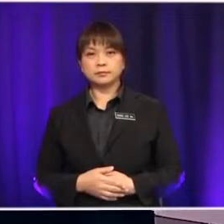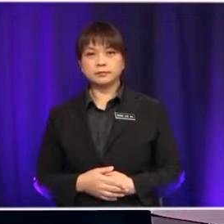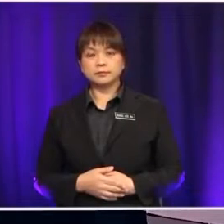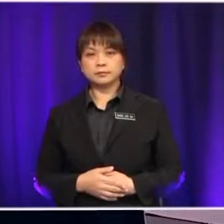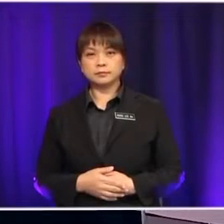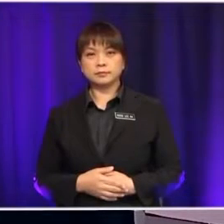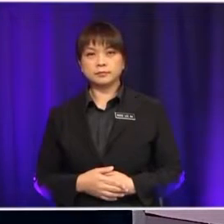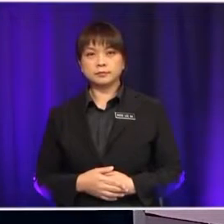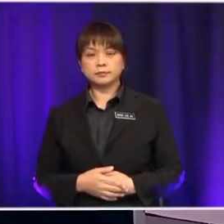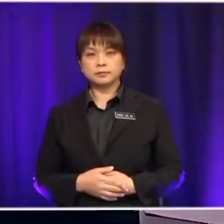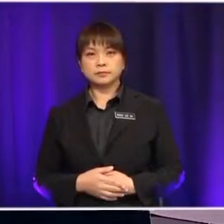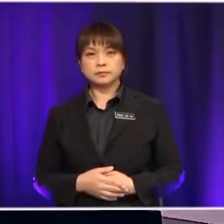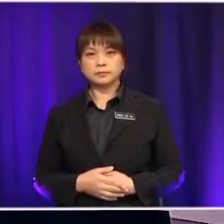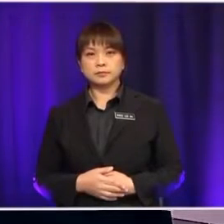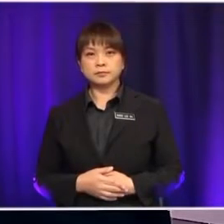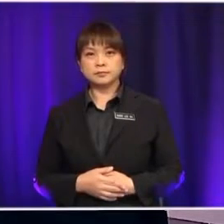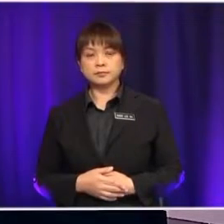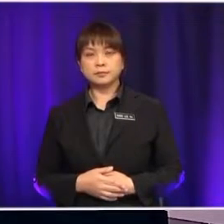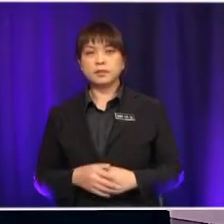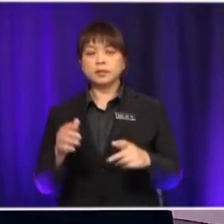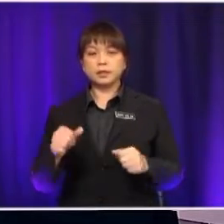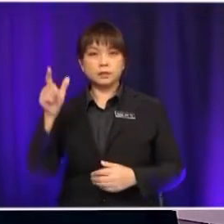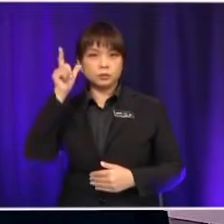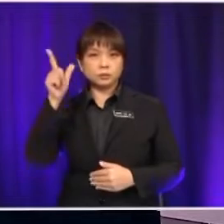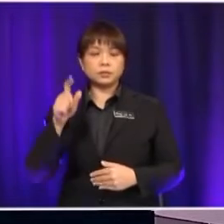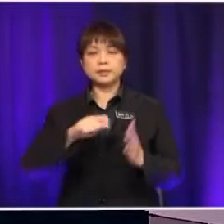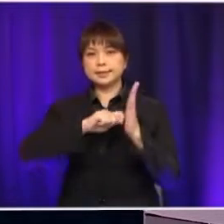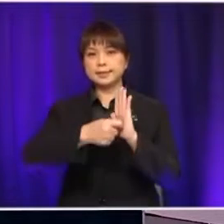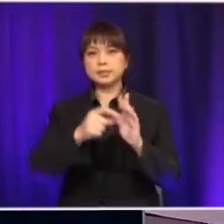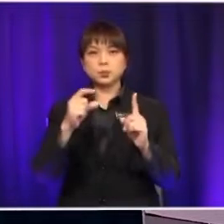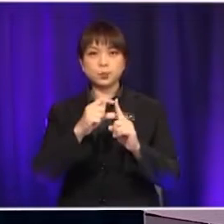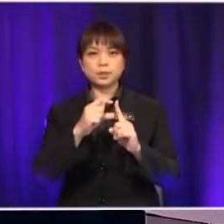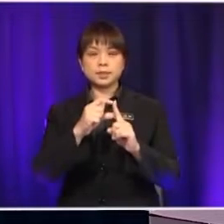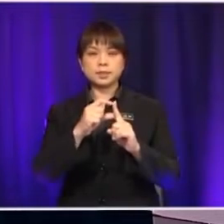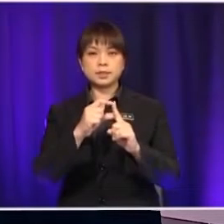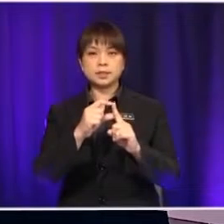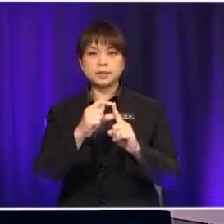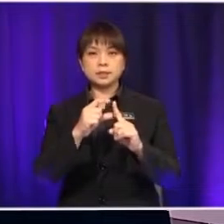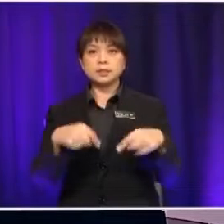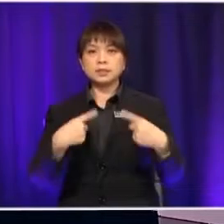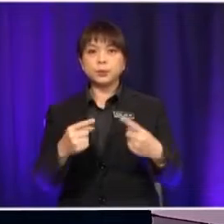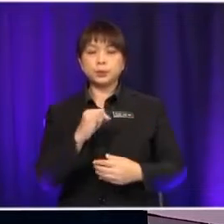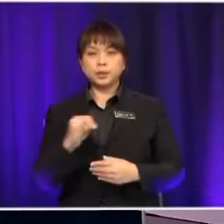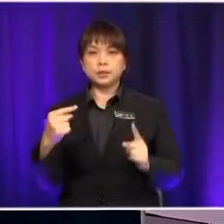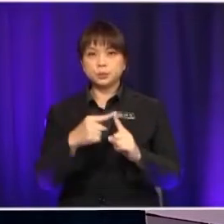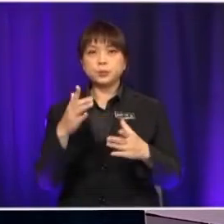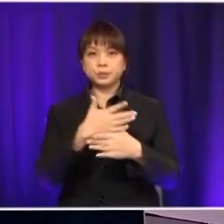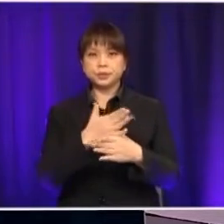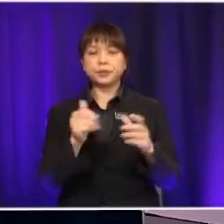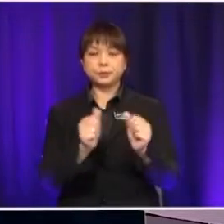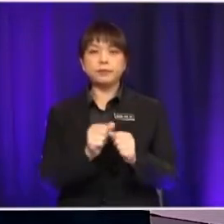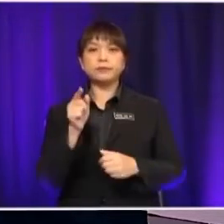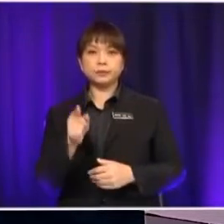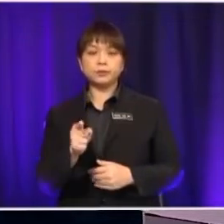okay, let's look at the keywords or the points that I'm going to share with you. Okay, give you